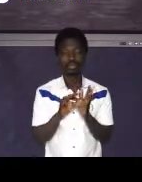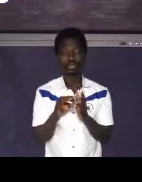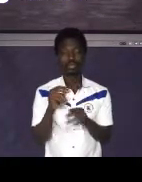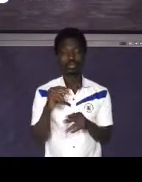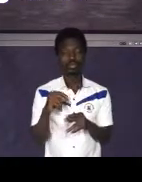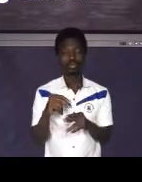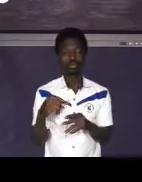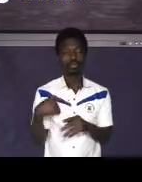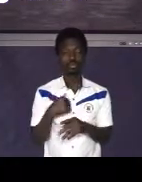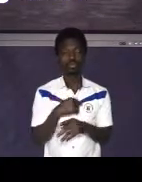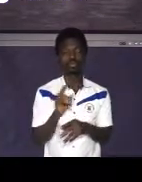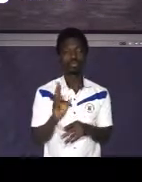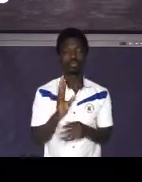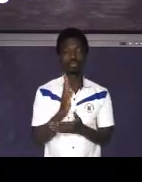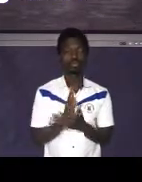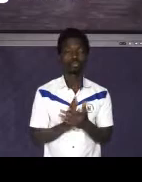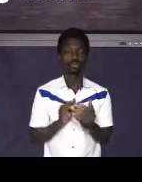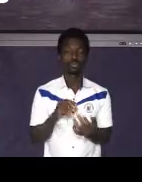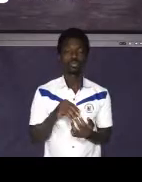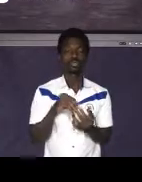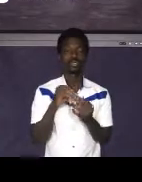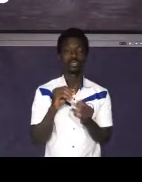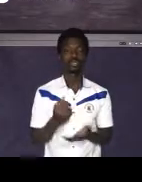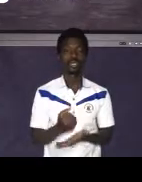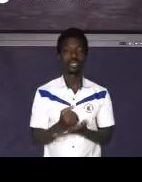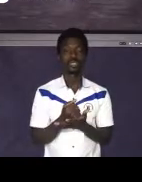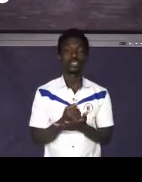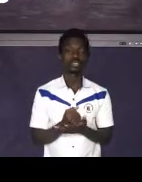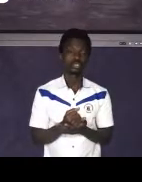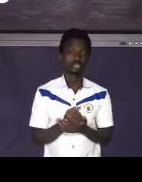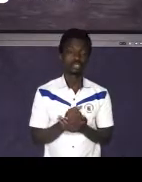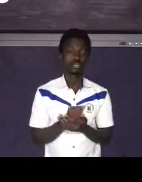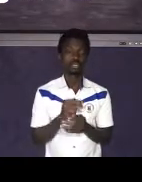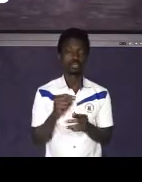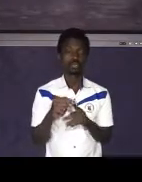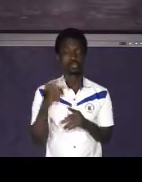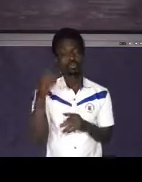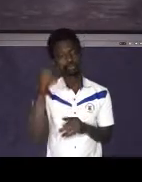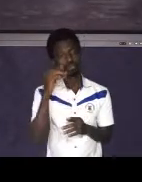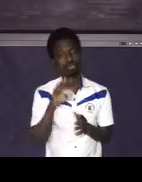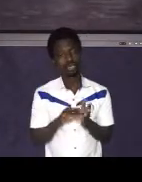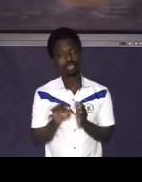certain special assisting words for counting them.